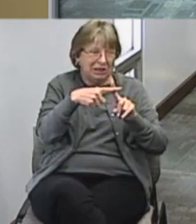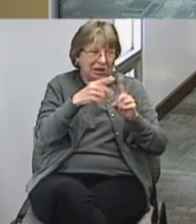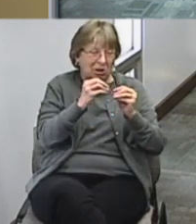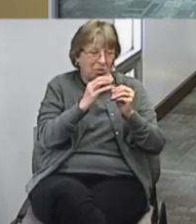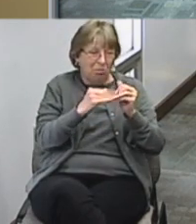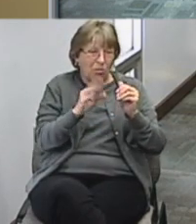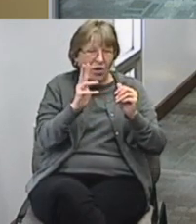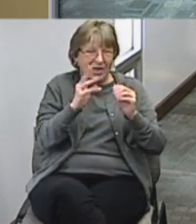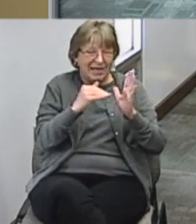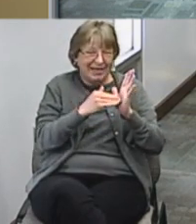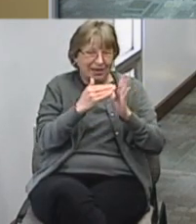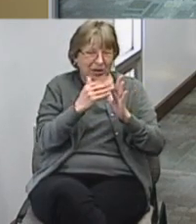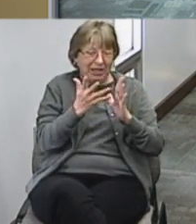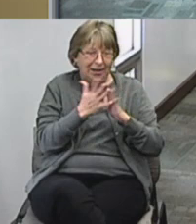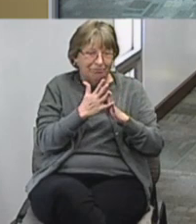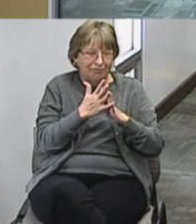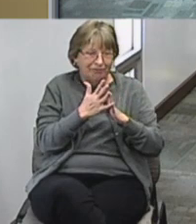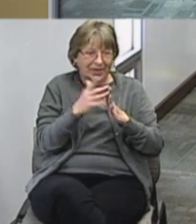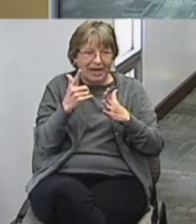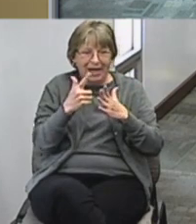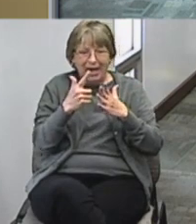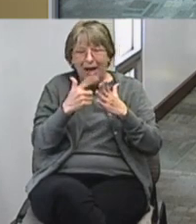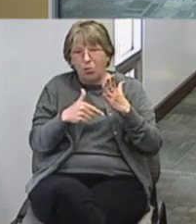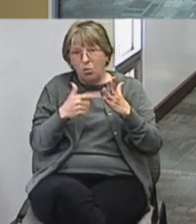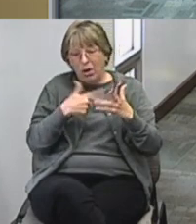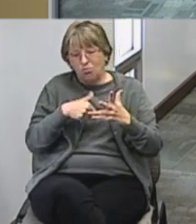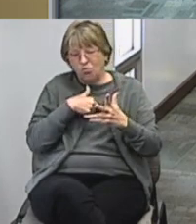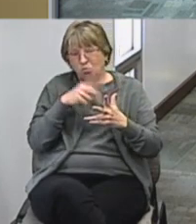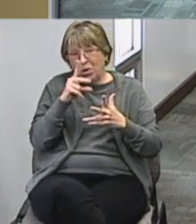Yeah, over 6 million. And what we would do